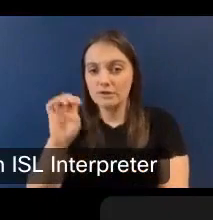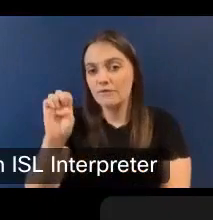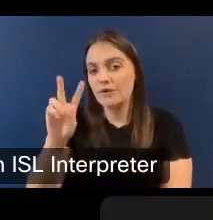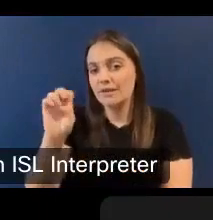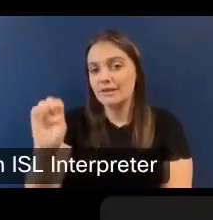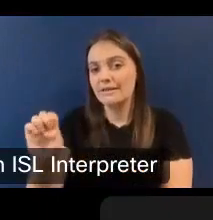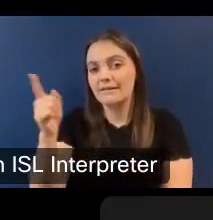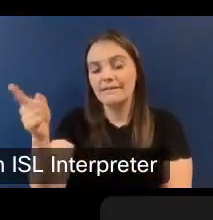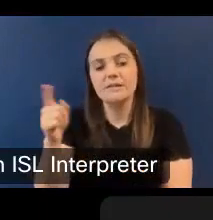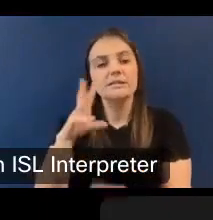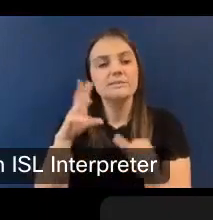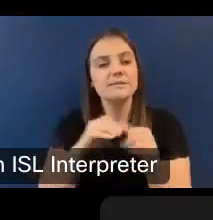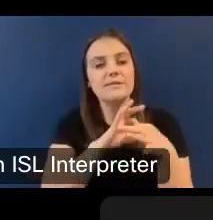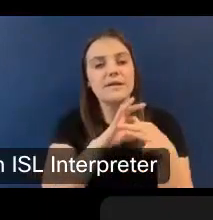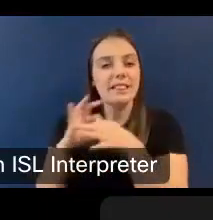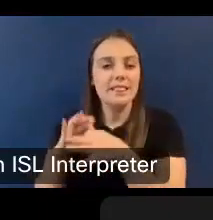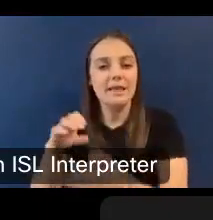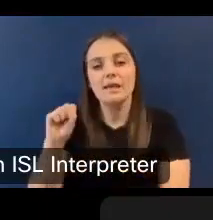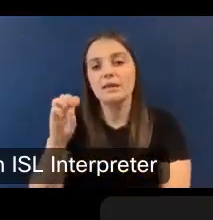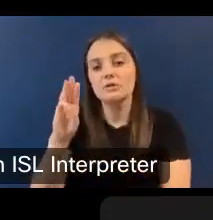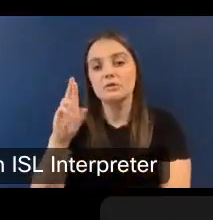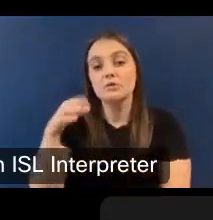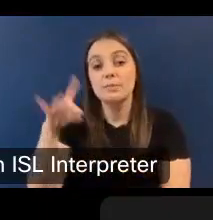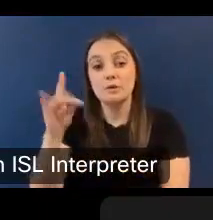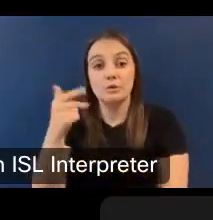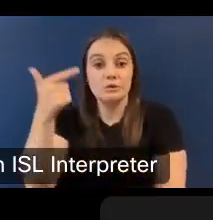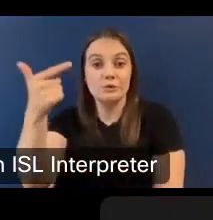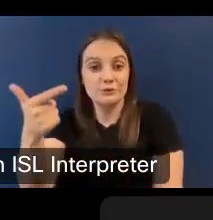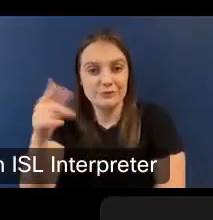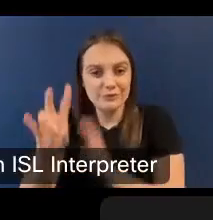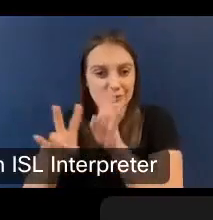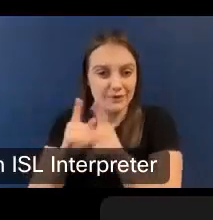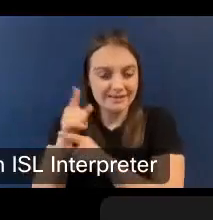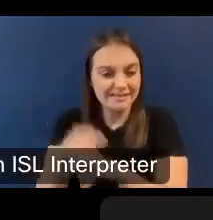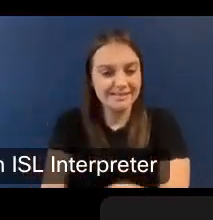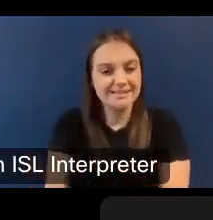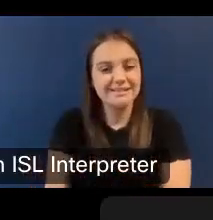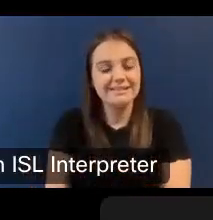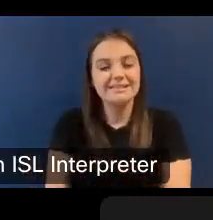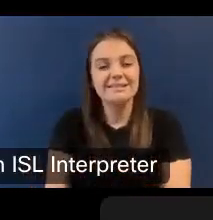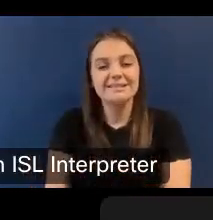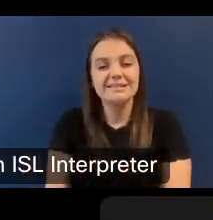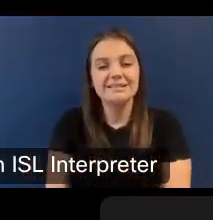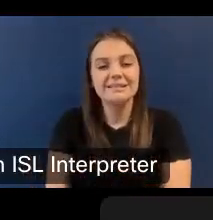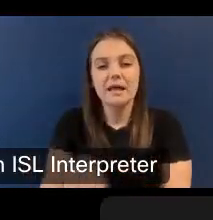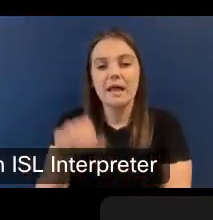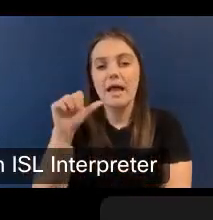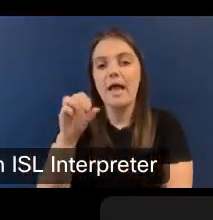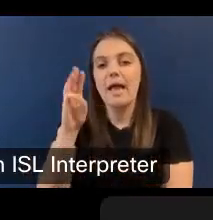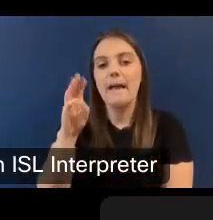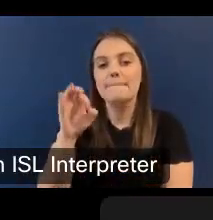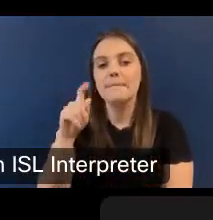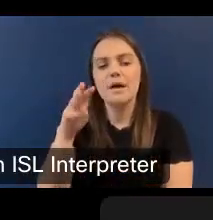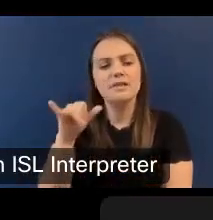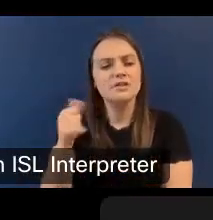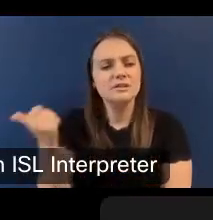very specific to Spark. There's actually two there for you, Eve. First from Angela, has the ophthalmology wayfinding design been rolled out to any other